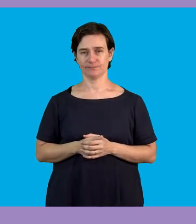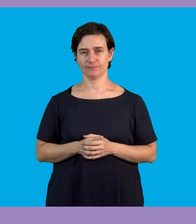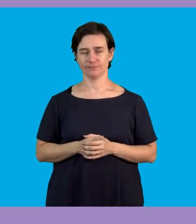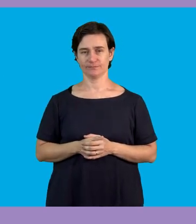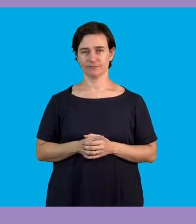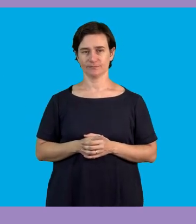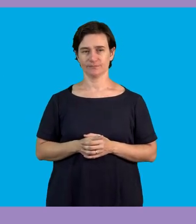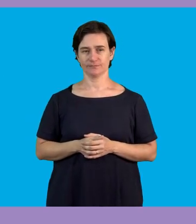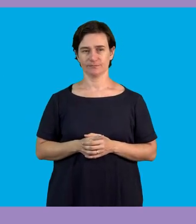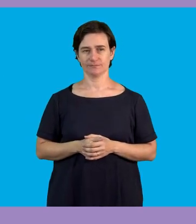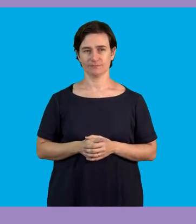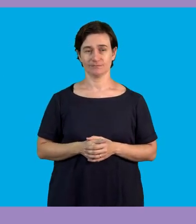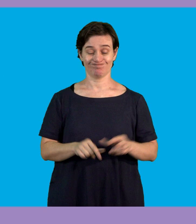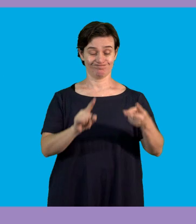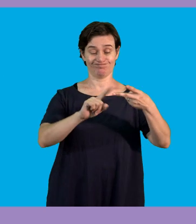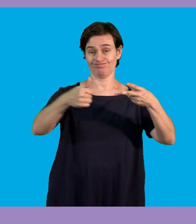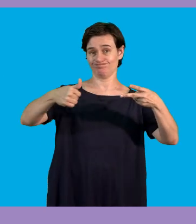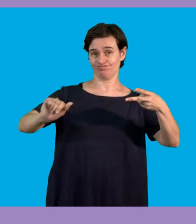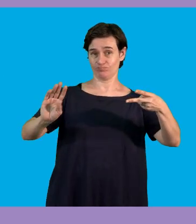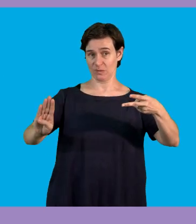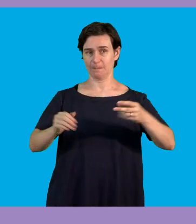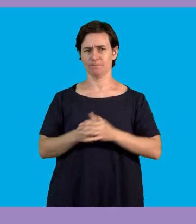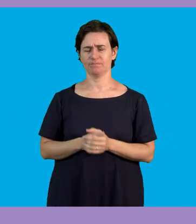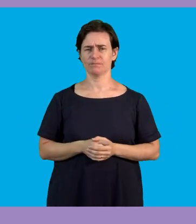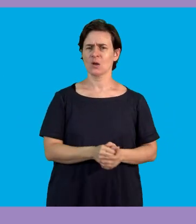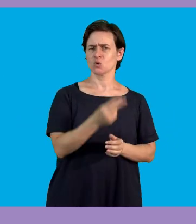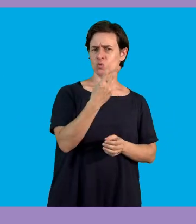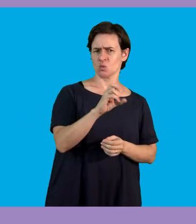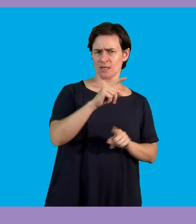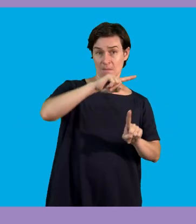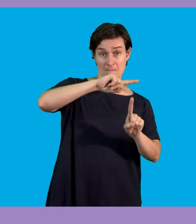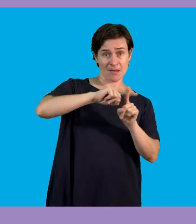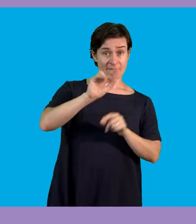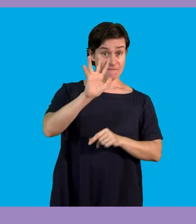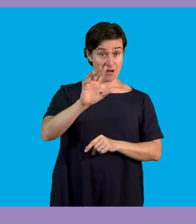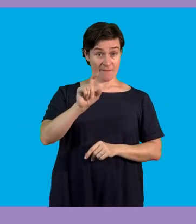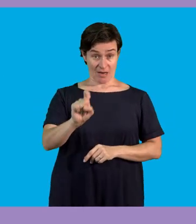is 6. Let's look at the next one. 20 plus